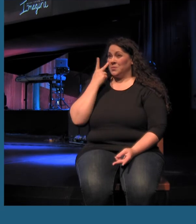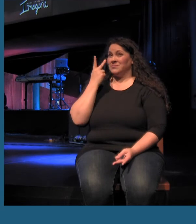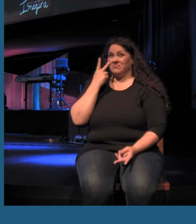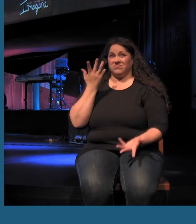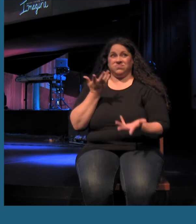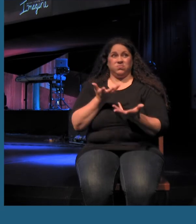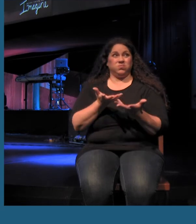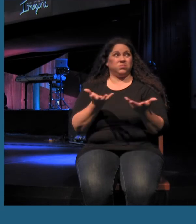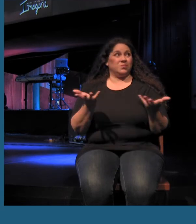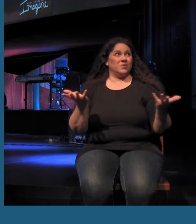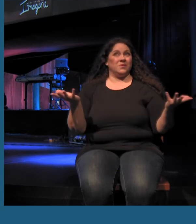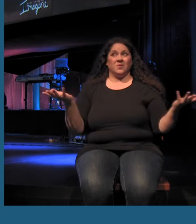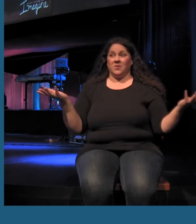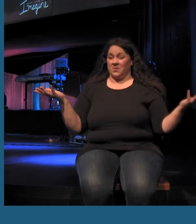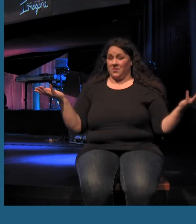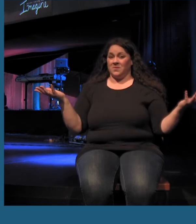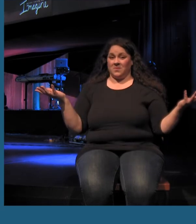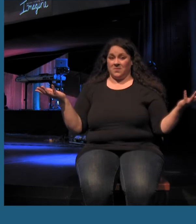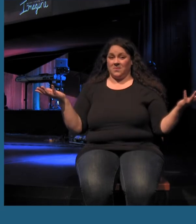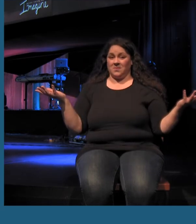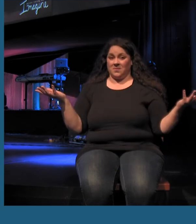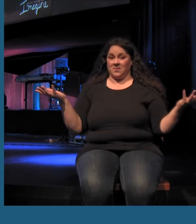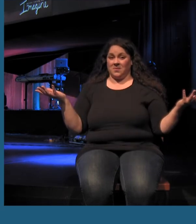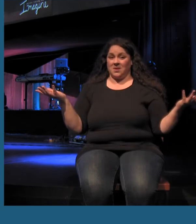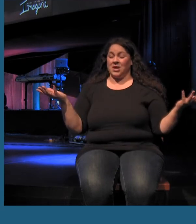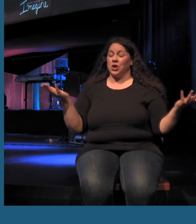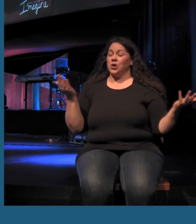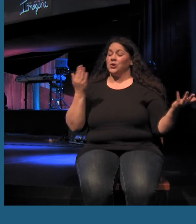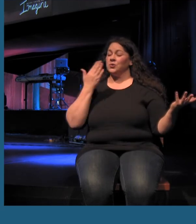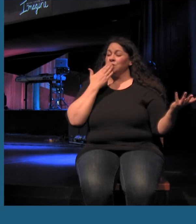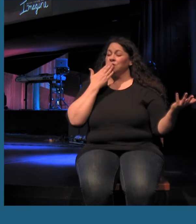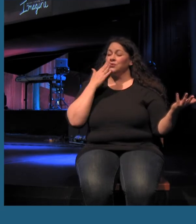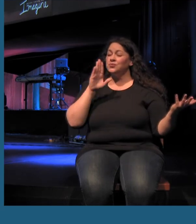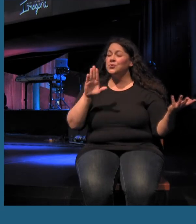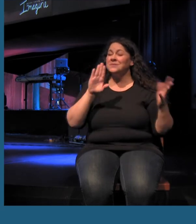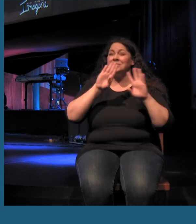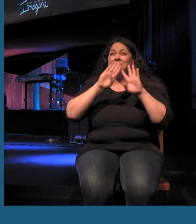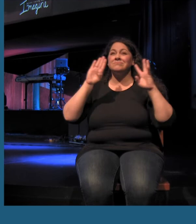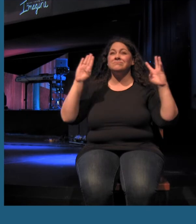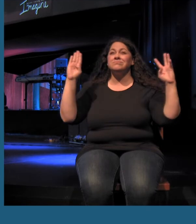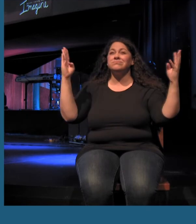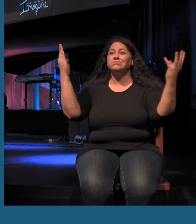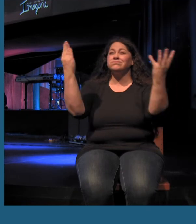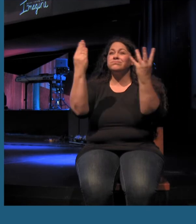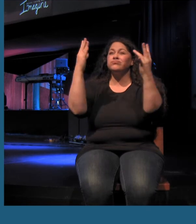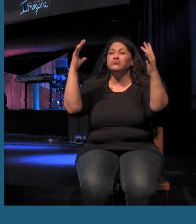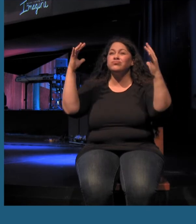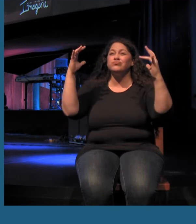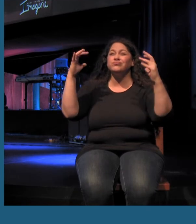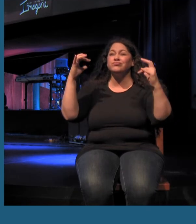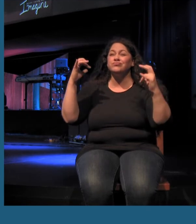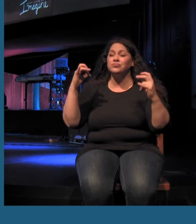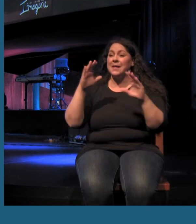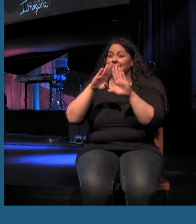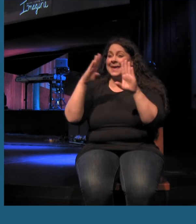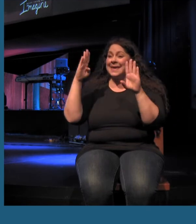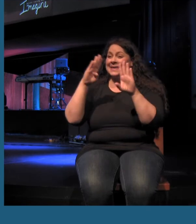facts. He dealt with the reality. Jerusalem lies in ruins, and its gates have been burned with